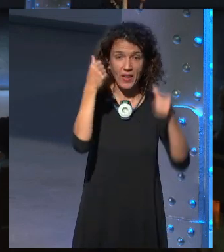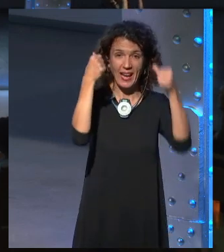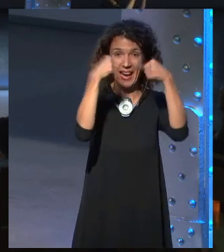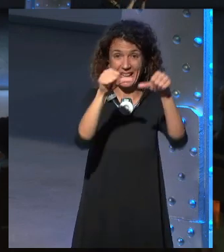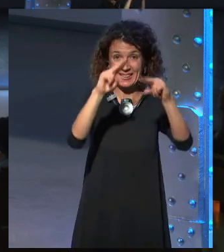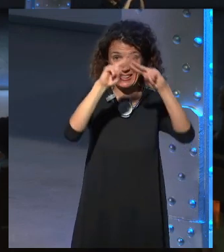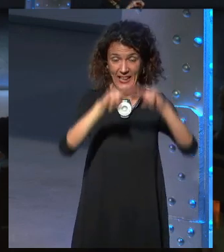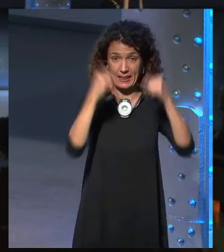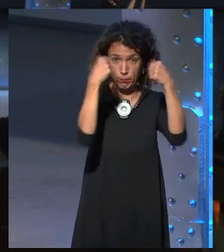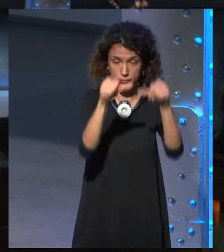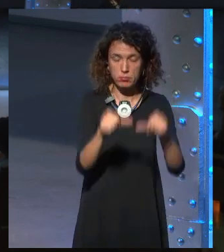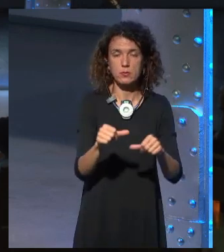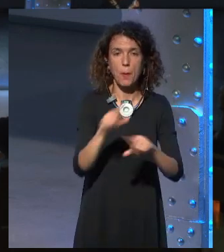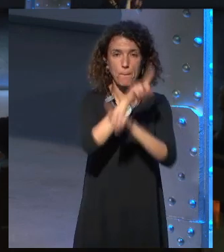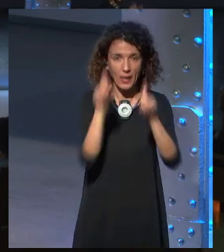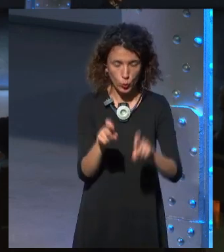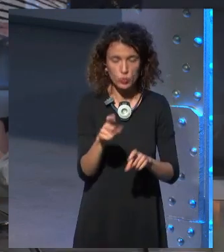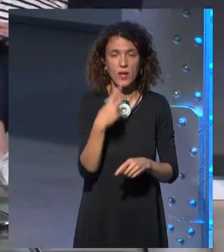focuses